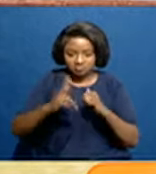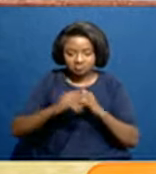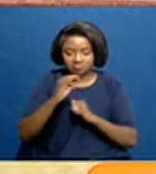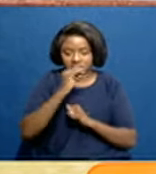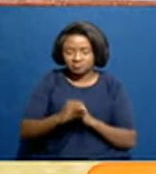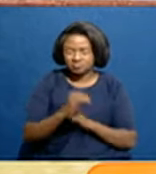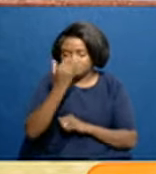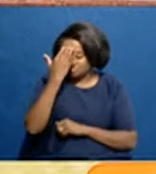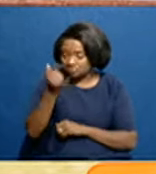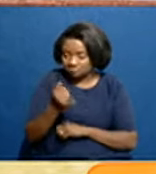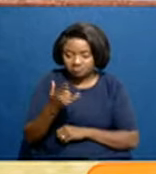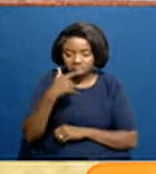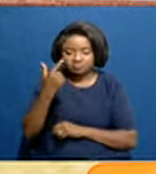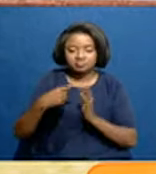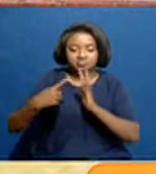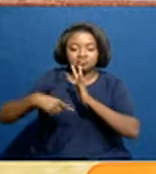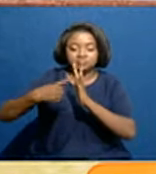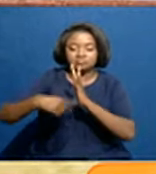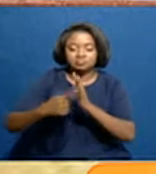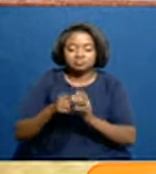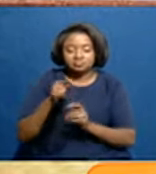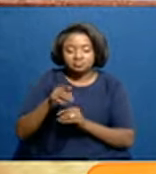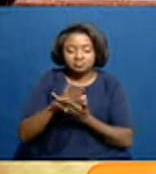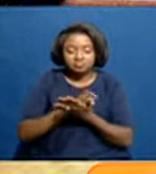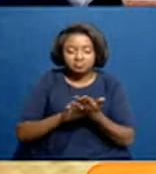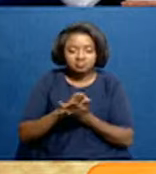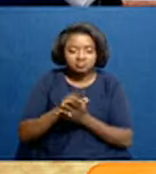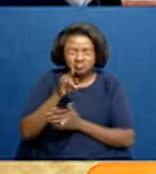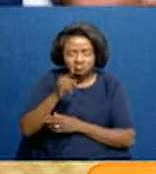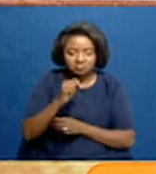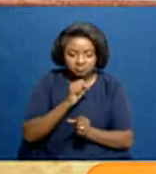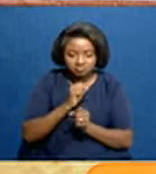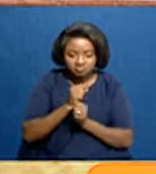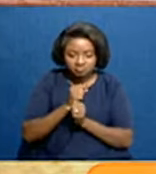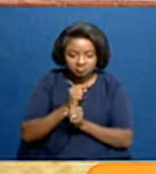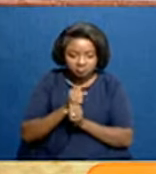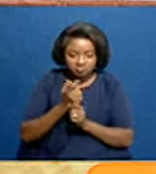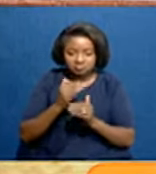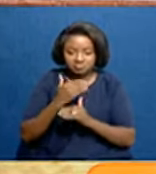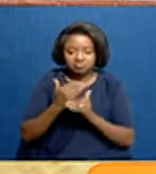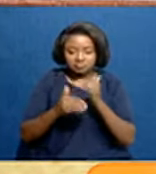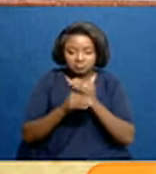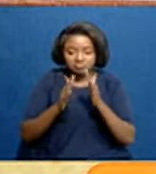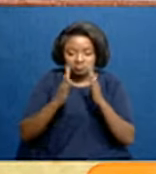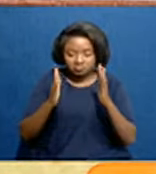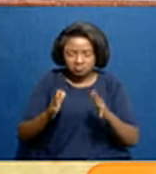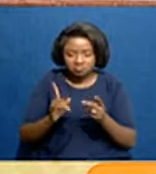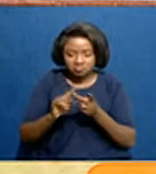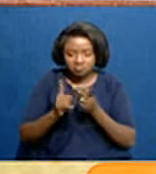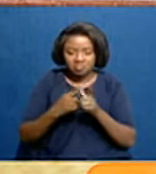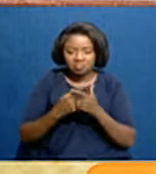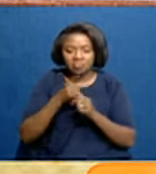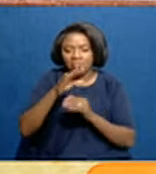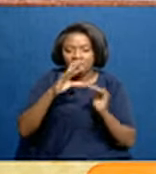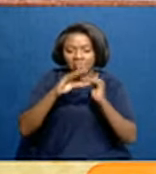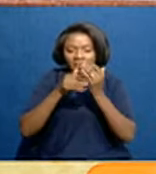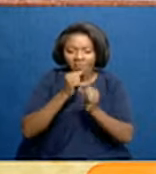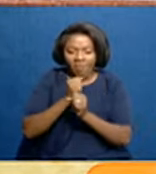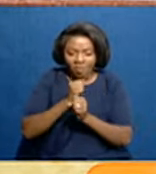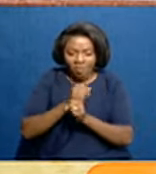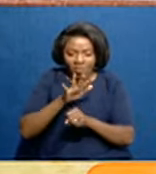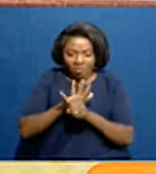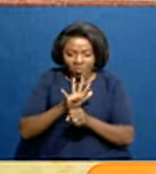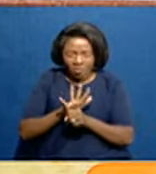Because manufacturing was predicated on you doing housing and creating a lot of jobs and shoring